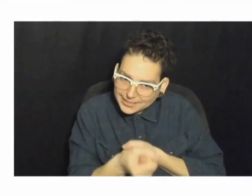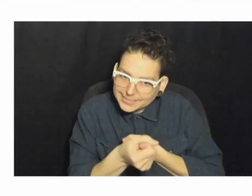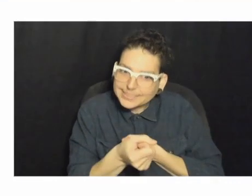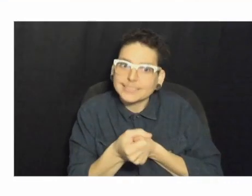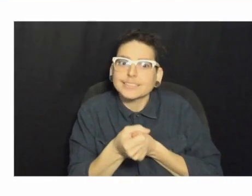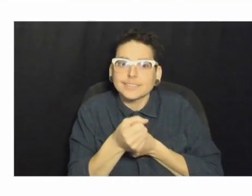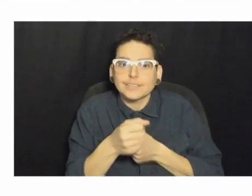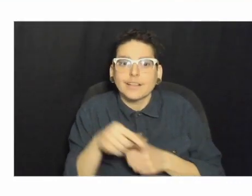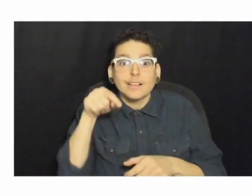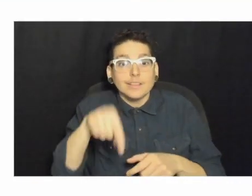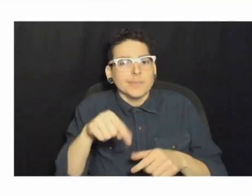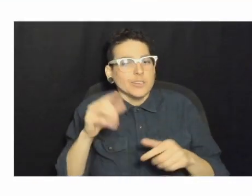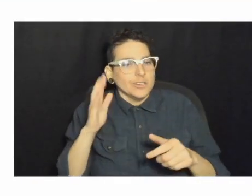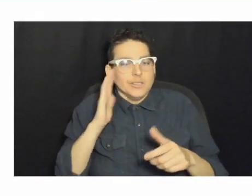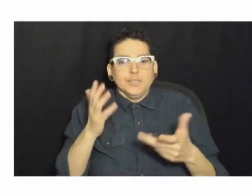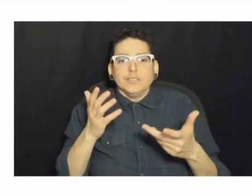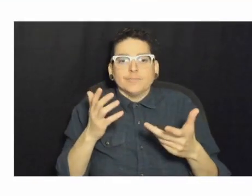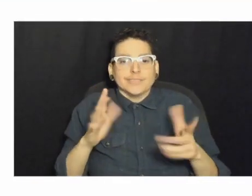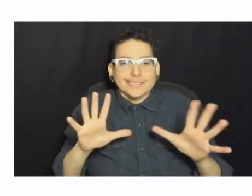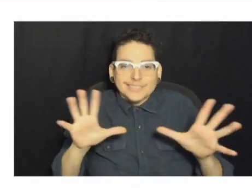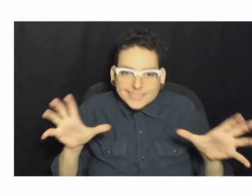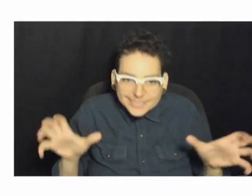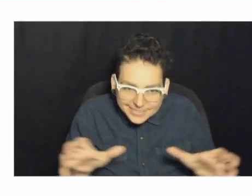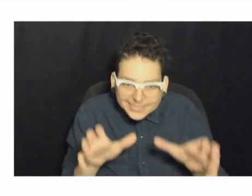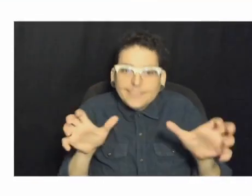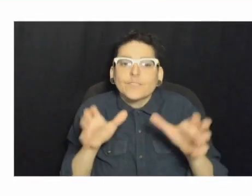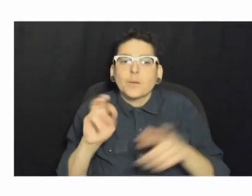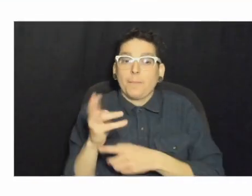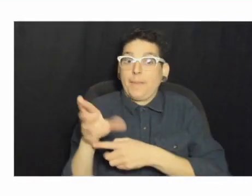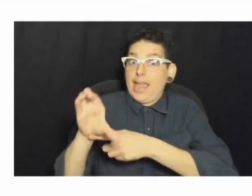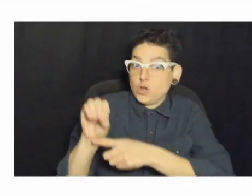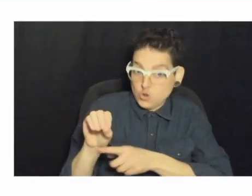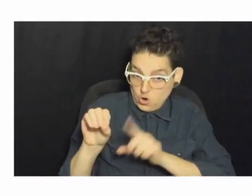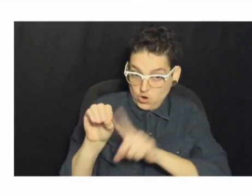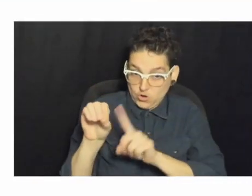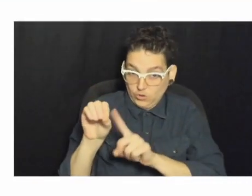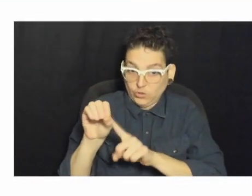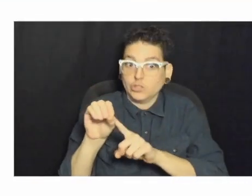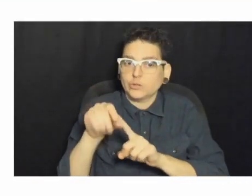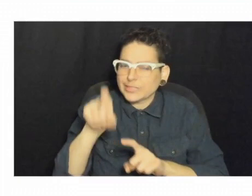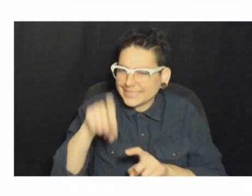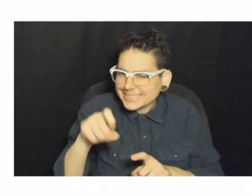some experience with that. You should see just below the